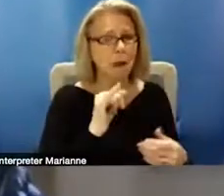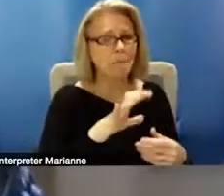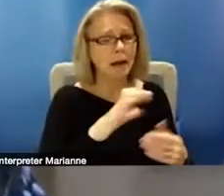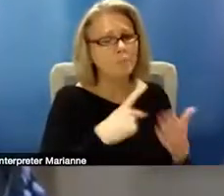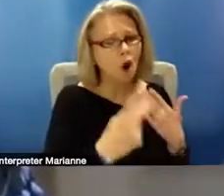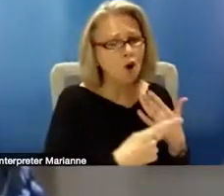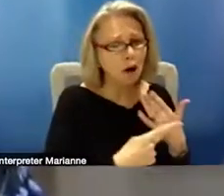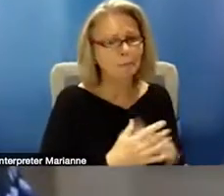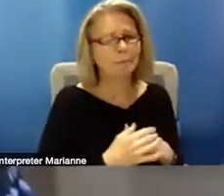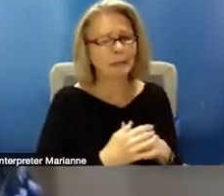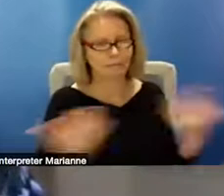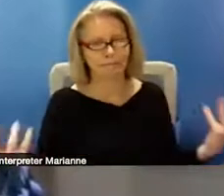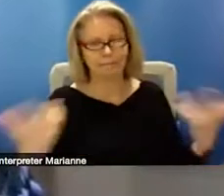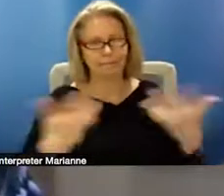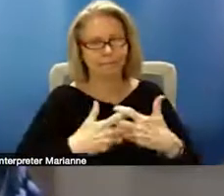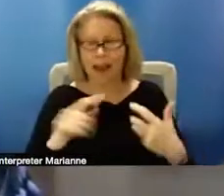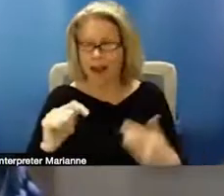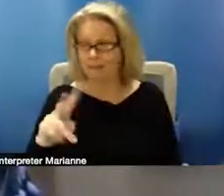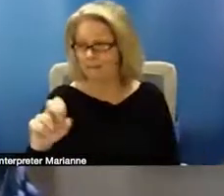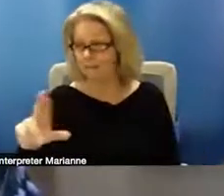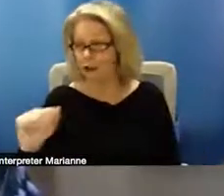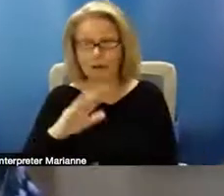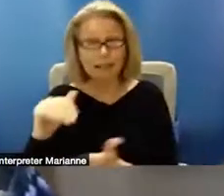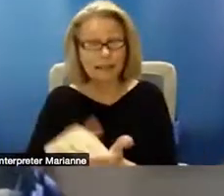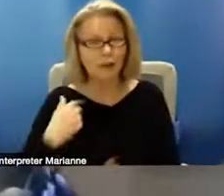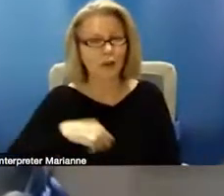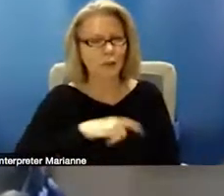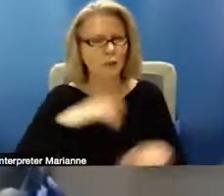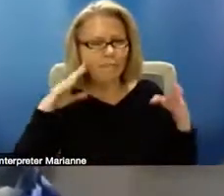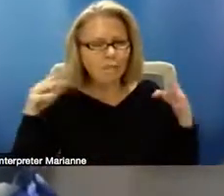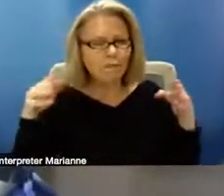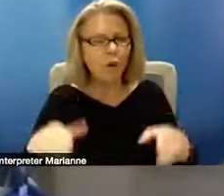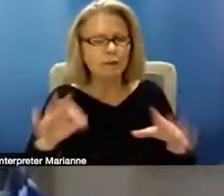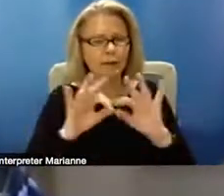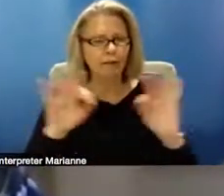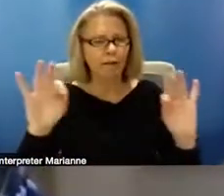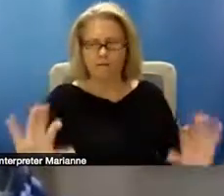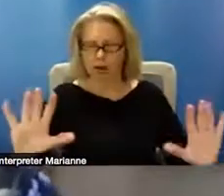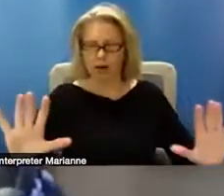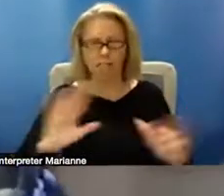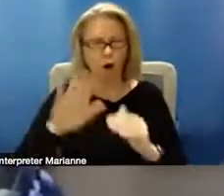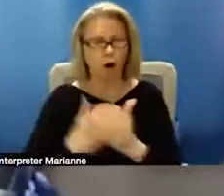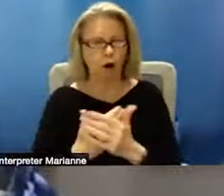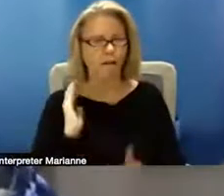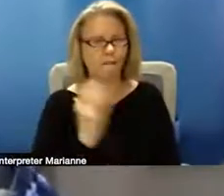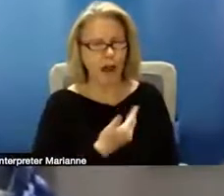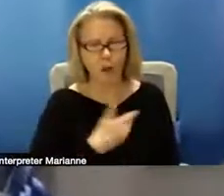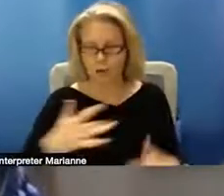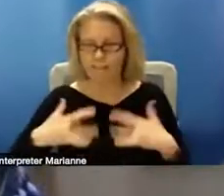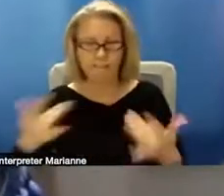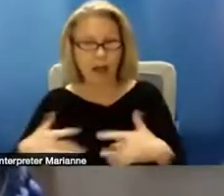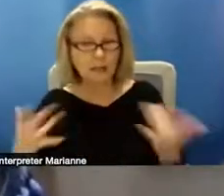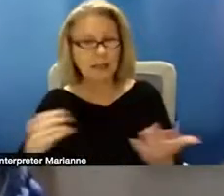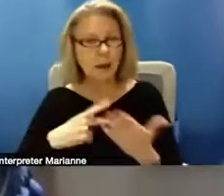ours at the Vera List Center, where we focus and frame all of